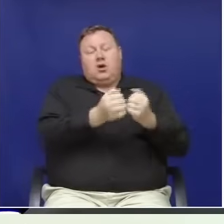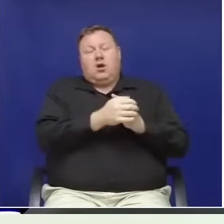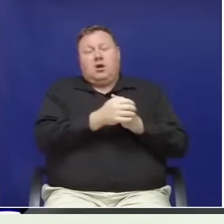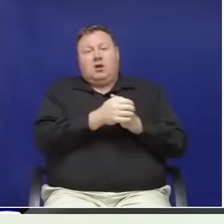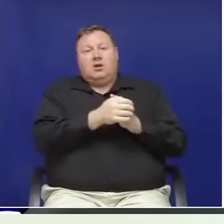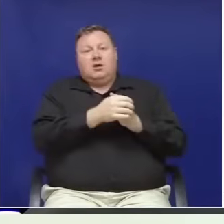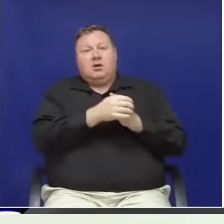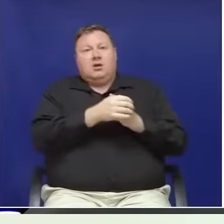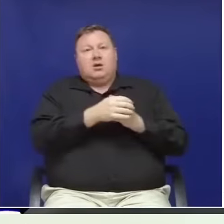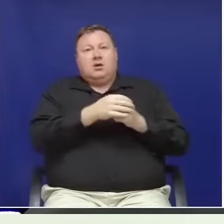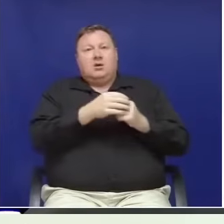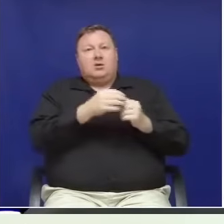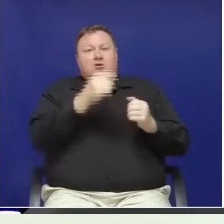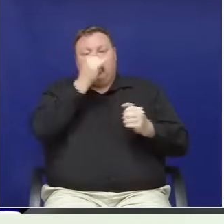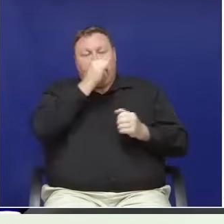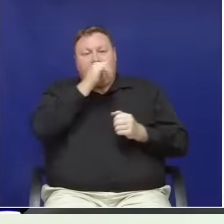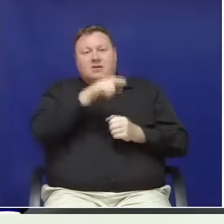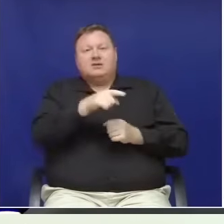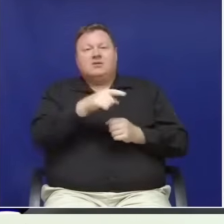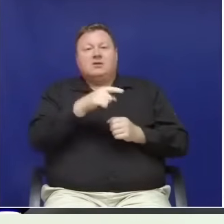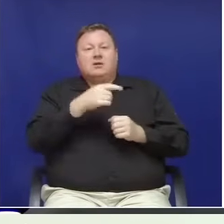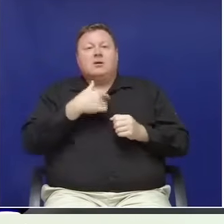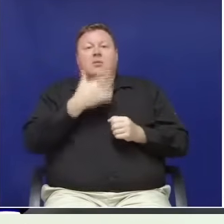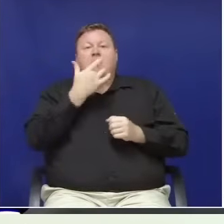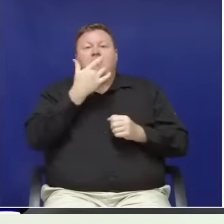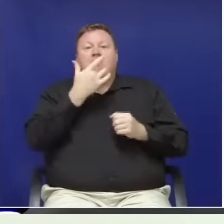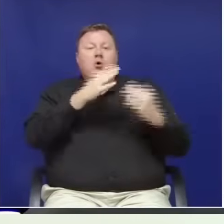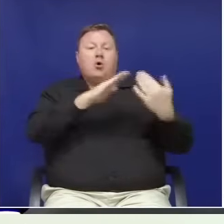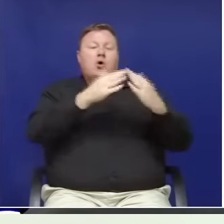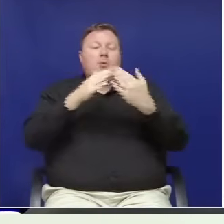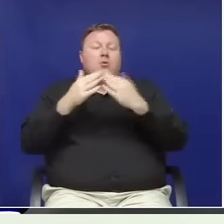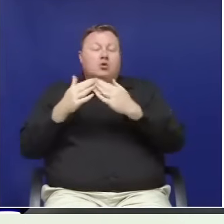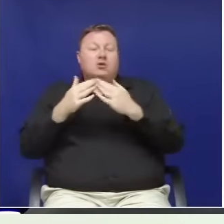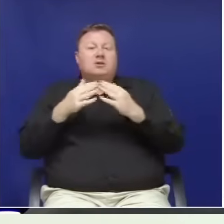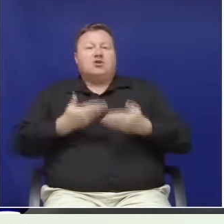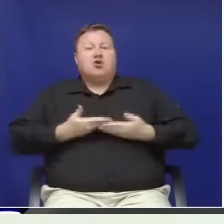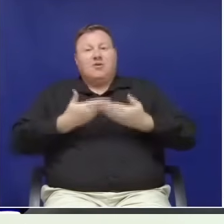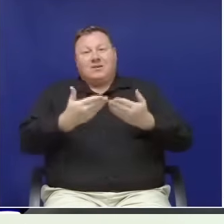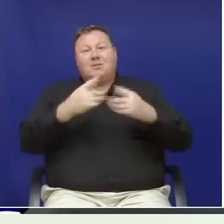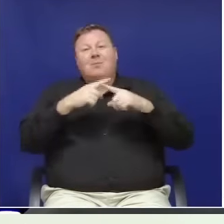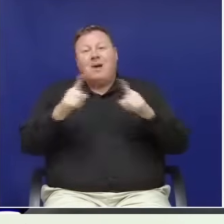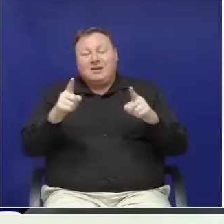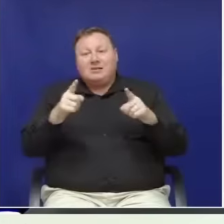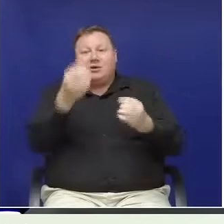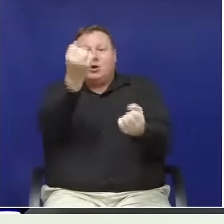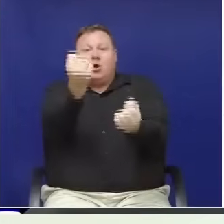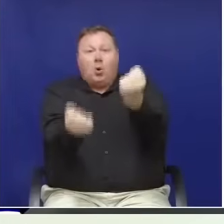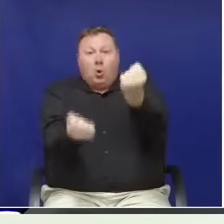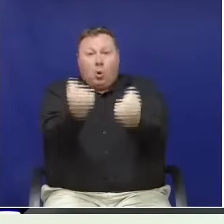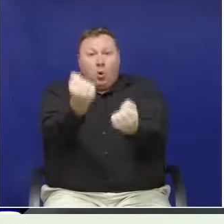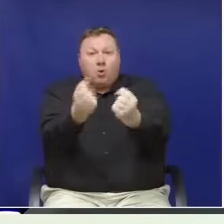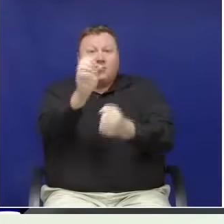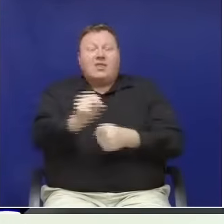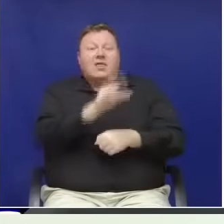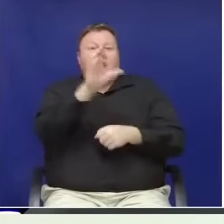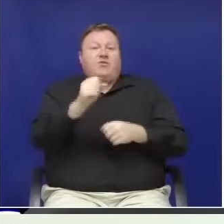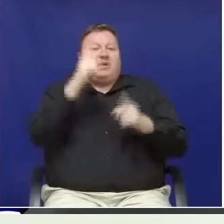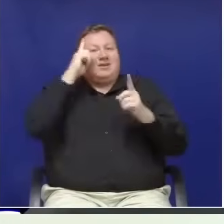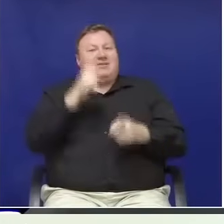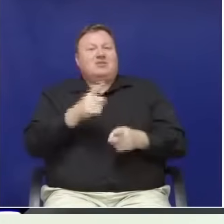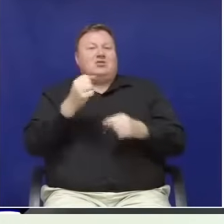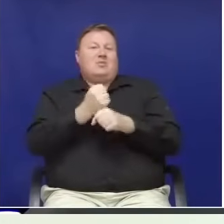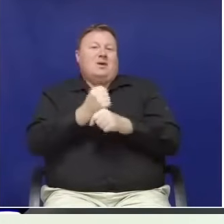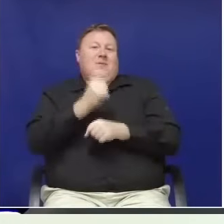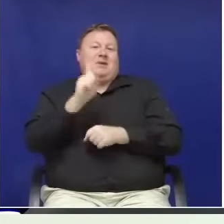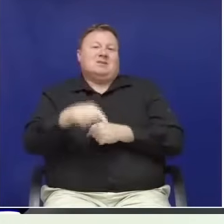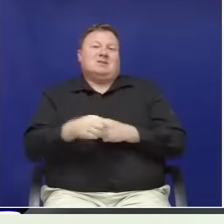service. But that lies with the courts of South Africa, not with the correctional services. We